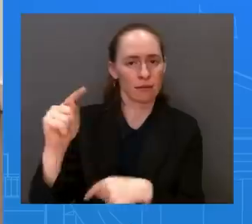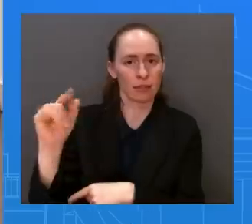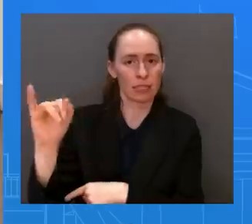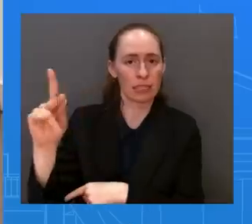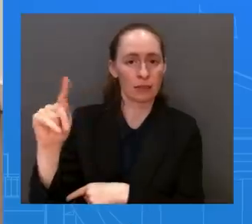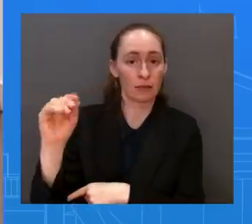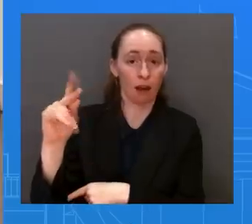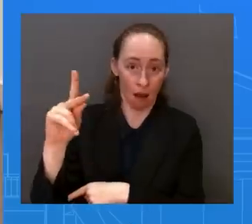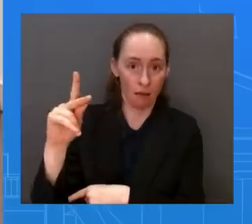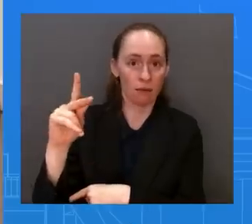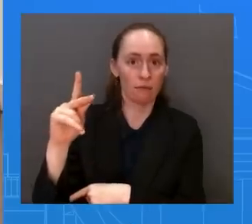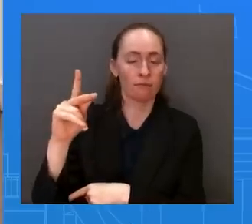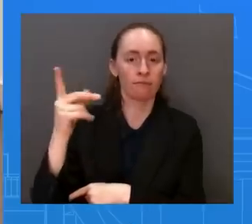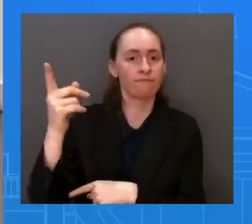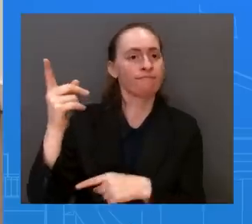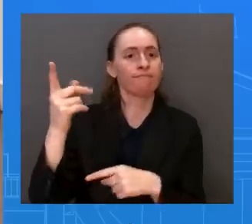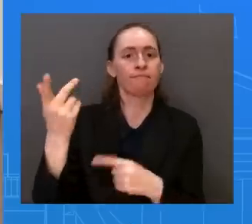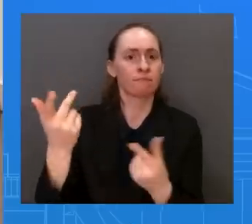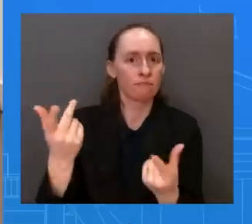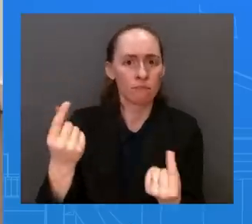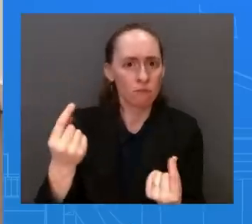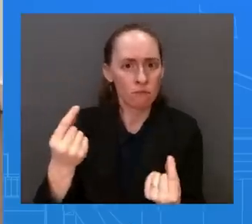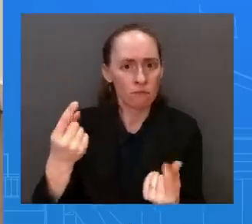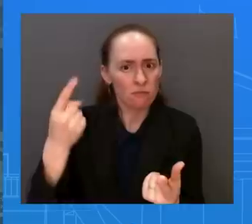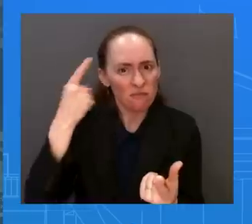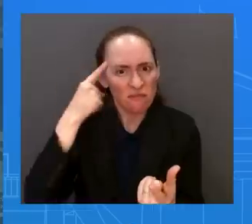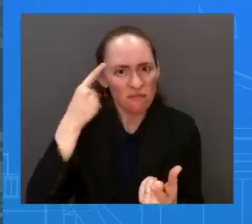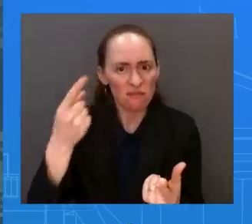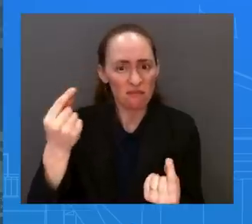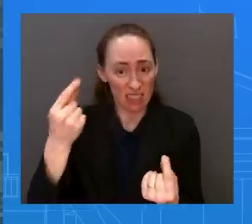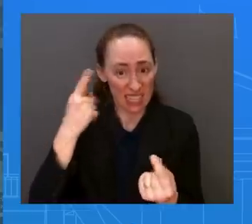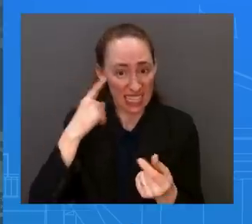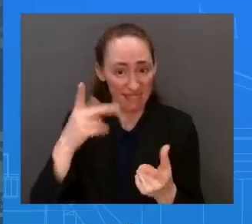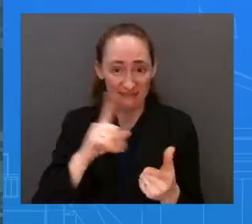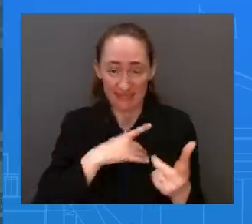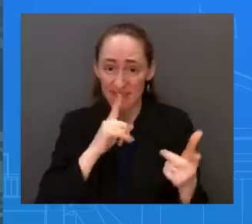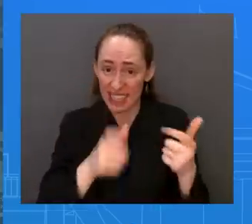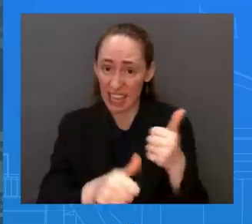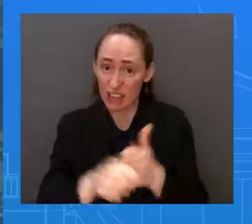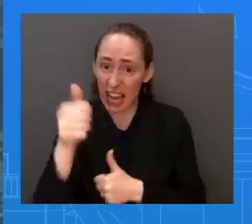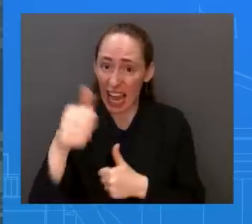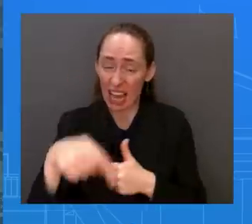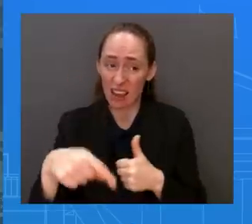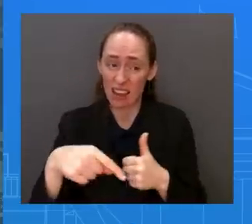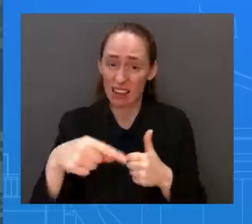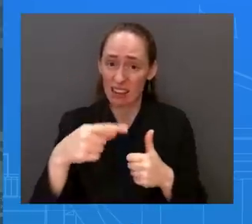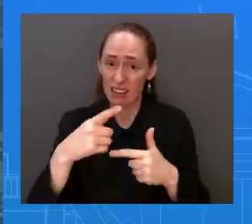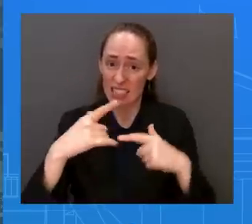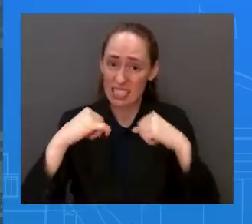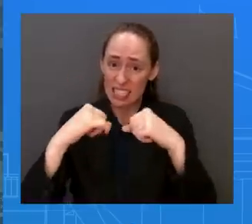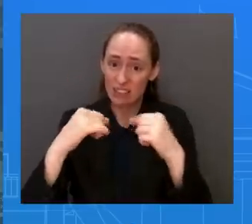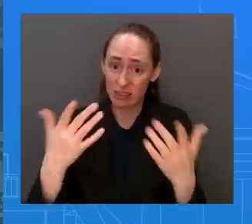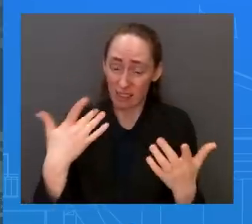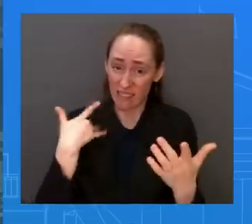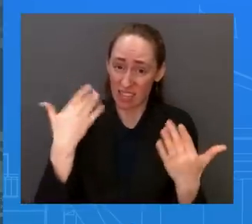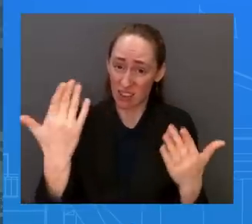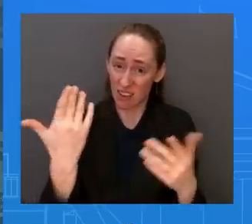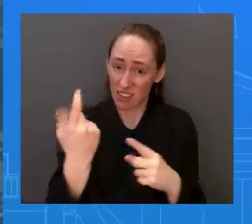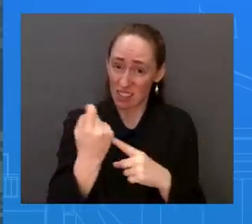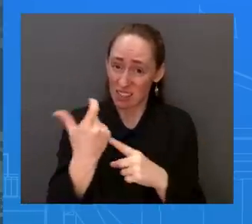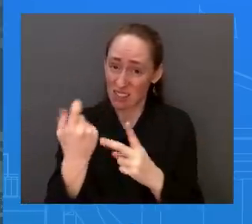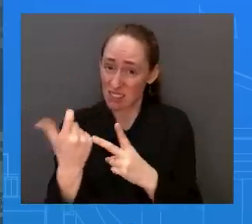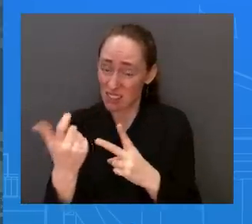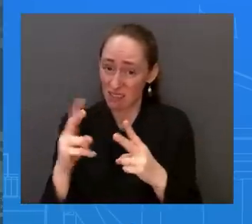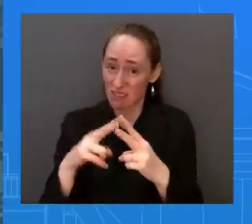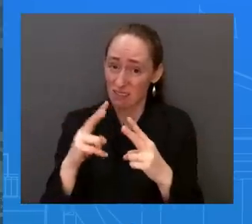apps should be removed from phones? So look, the president, the Biden administration, more broadly,